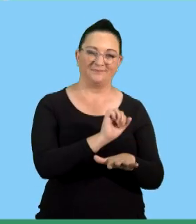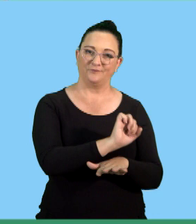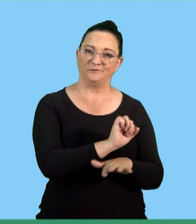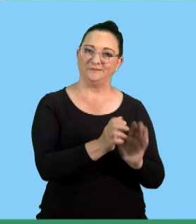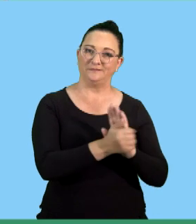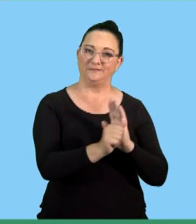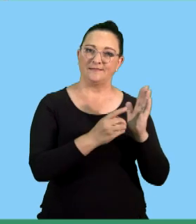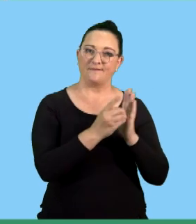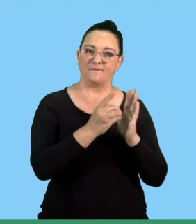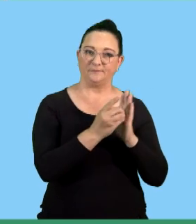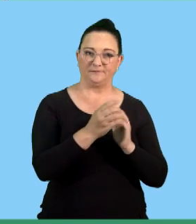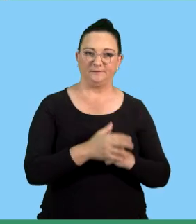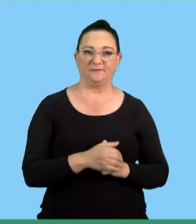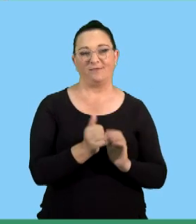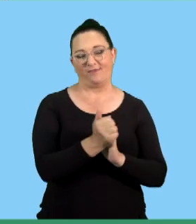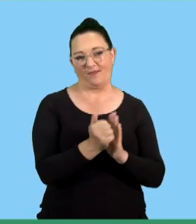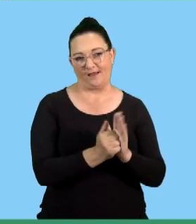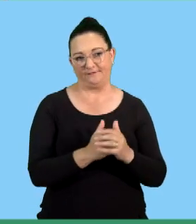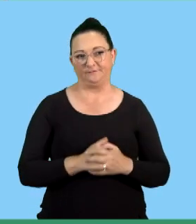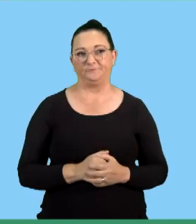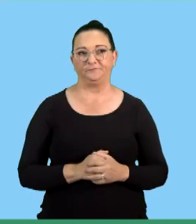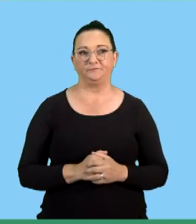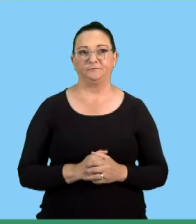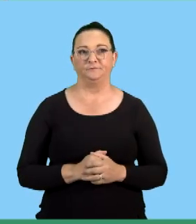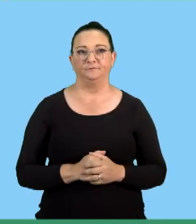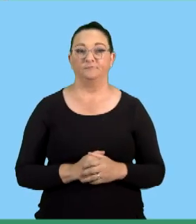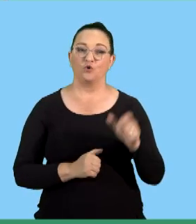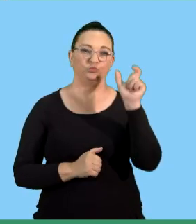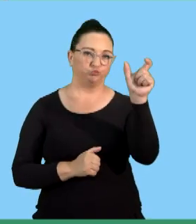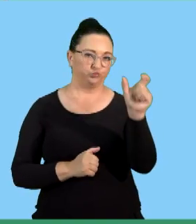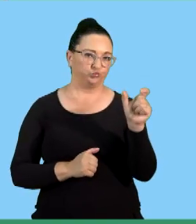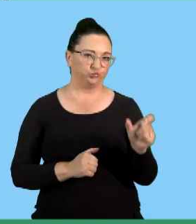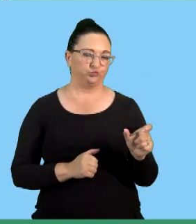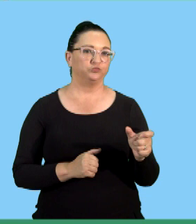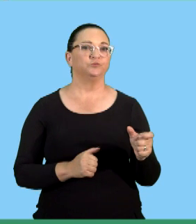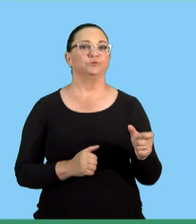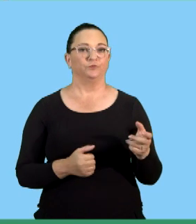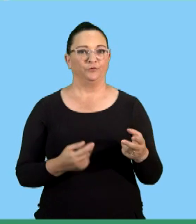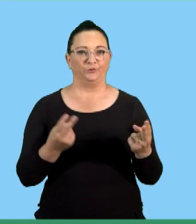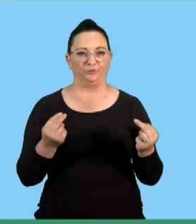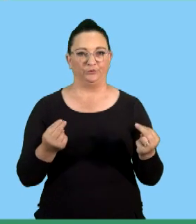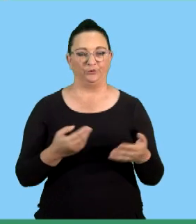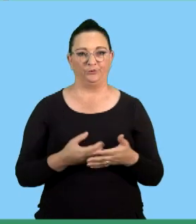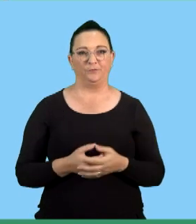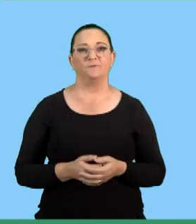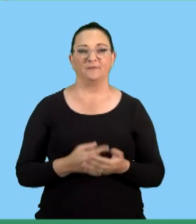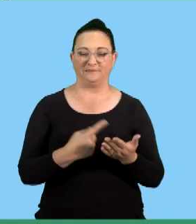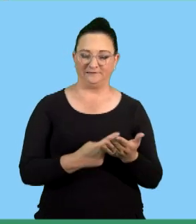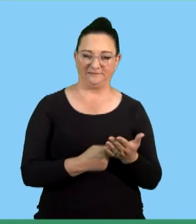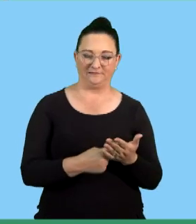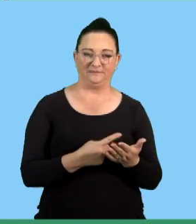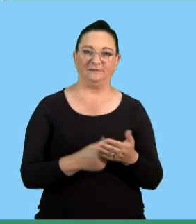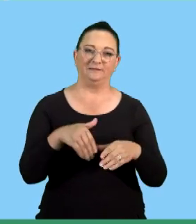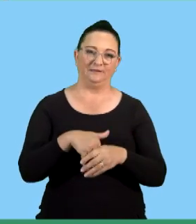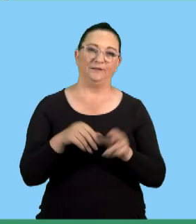implementation of the Skills Development Act. So these are the words that we looked or